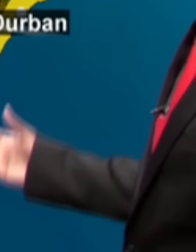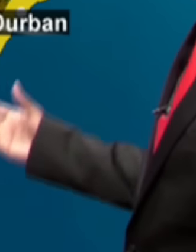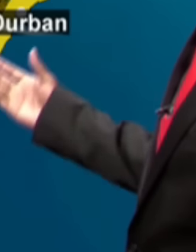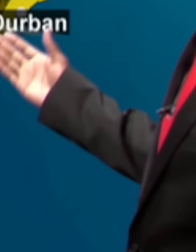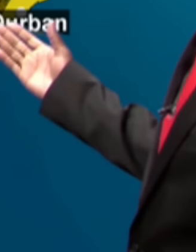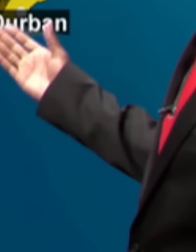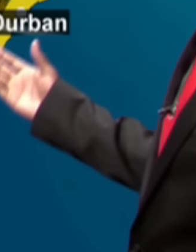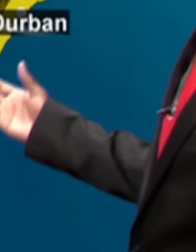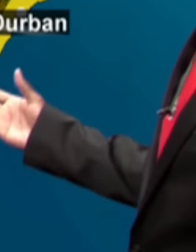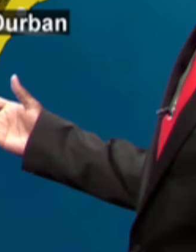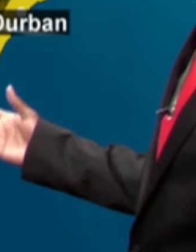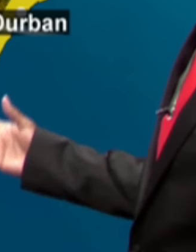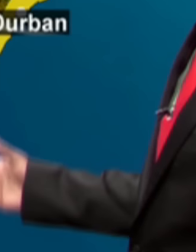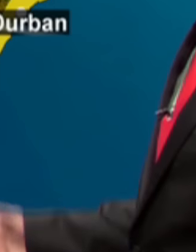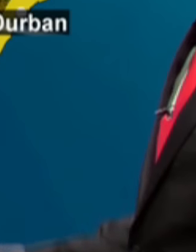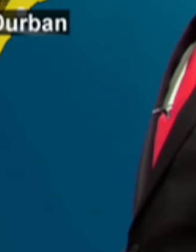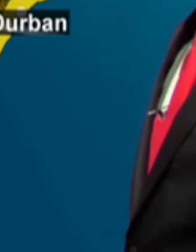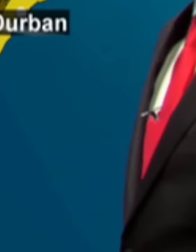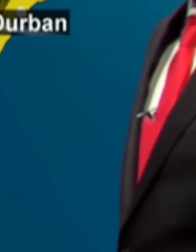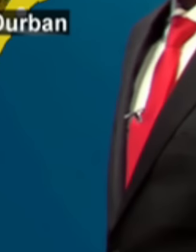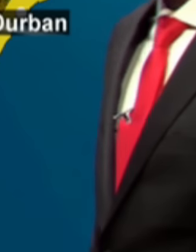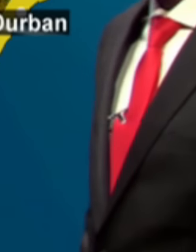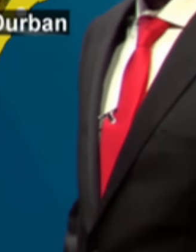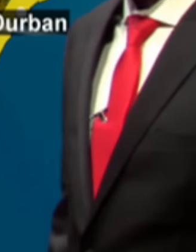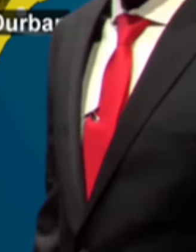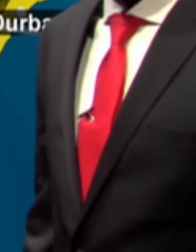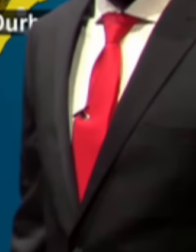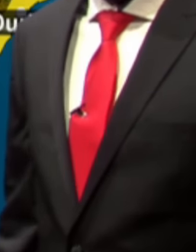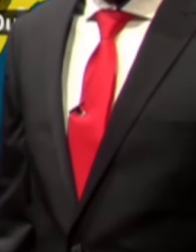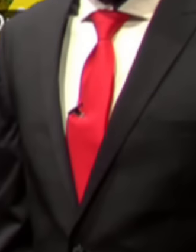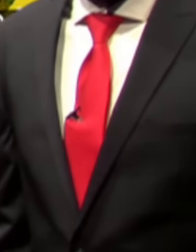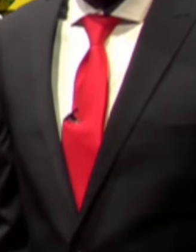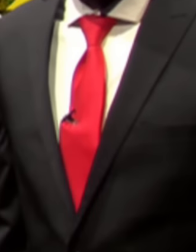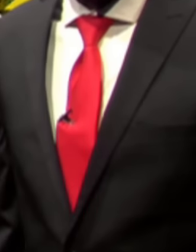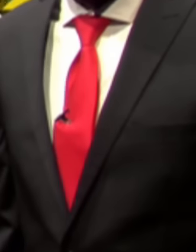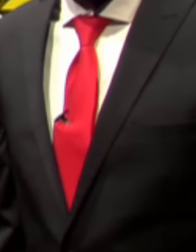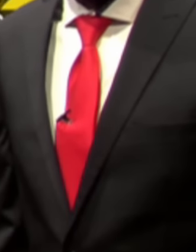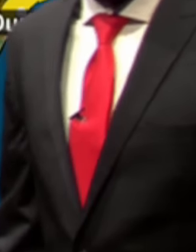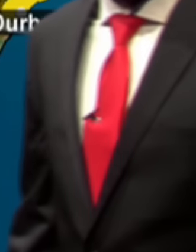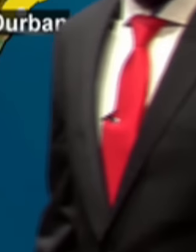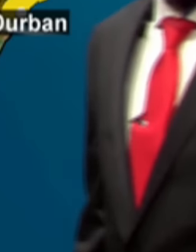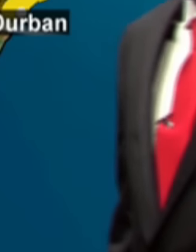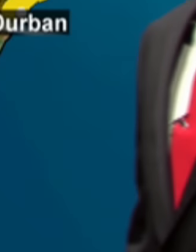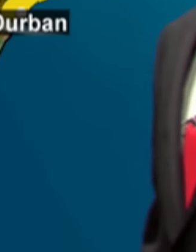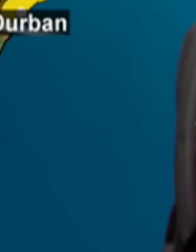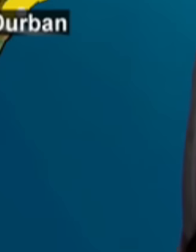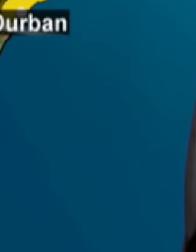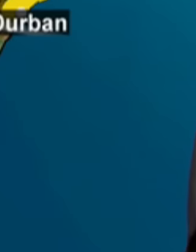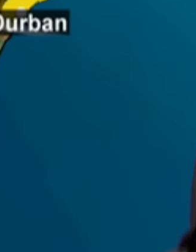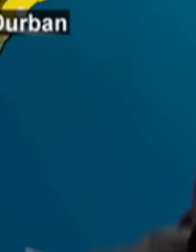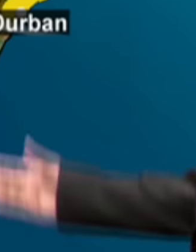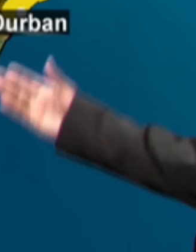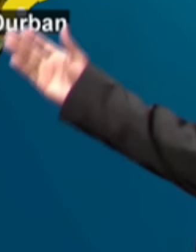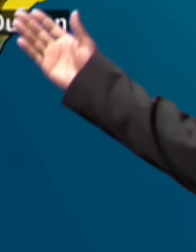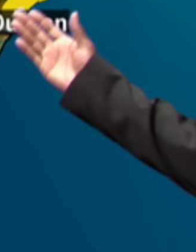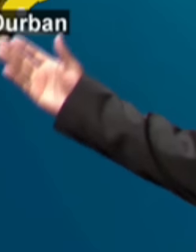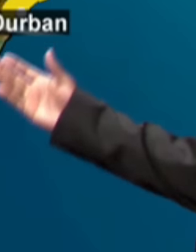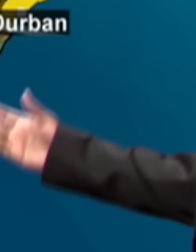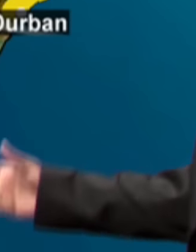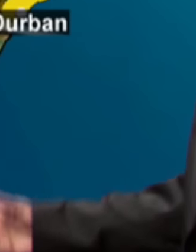ka ba le pula ntšhi ka dikarolong tša ka borwa ba ka Durban bana o le ka dikarolong tša ka KwaZulu-Natal ge re otlela ga botse la ka moswane re sa bona ga botse pula ntšhi ka lebola